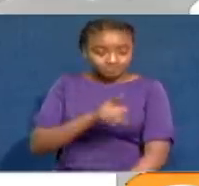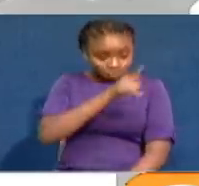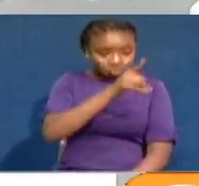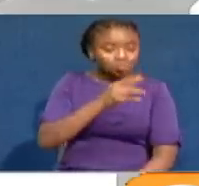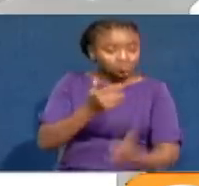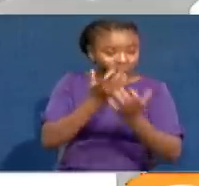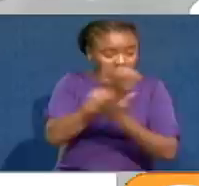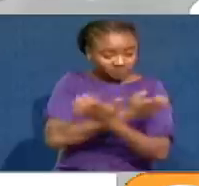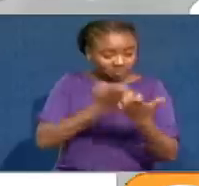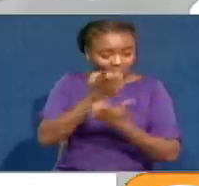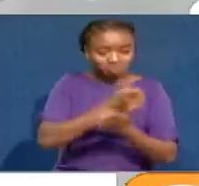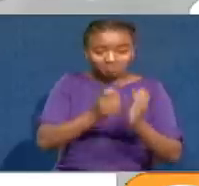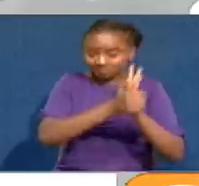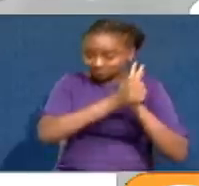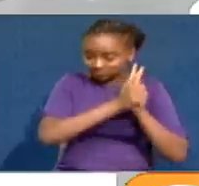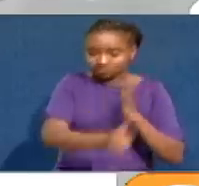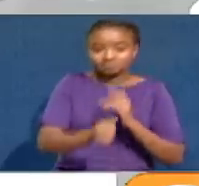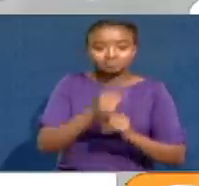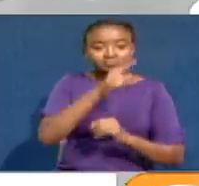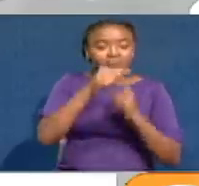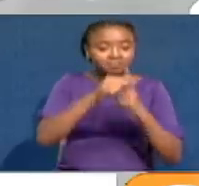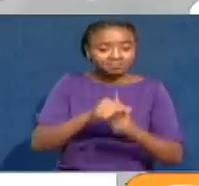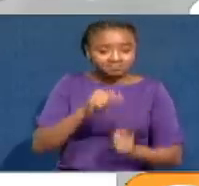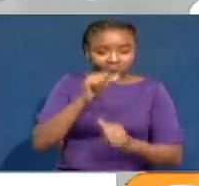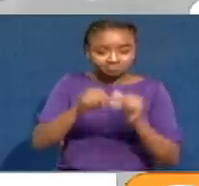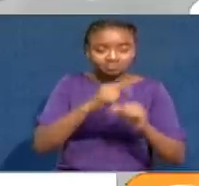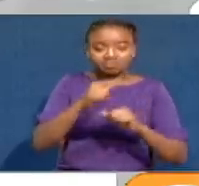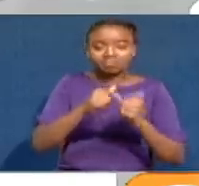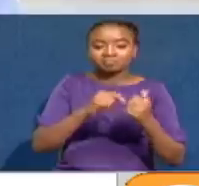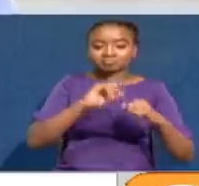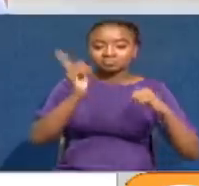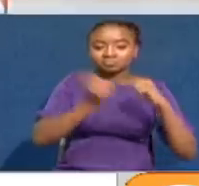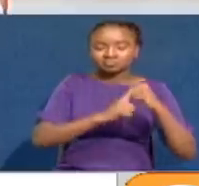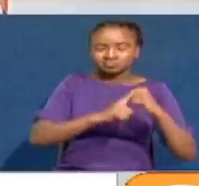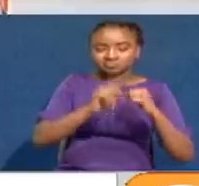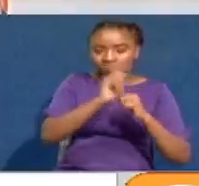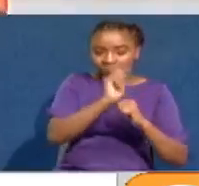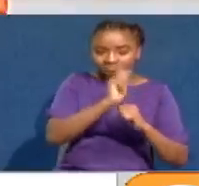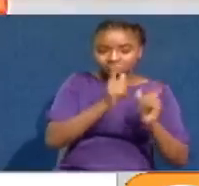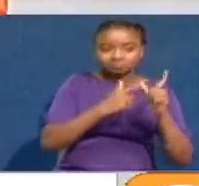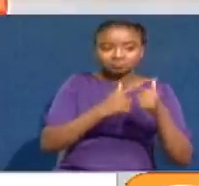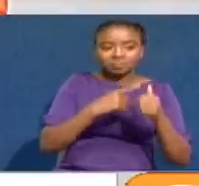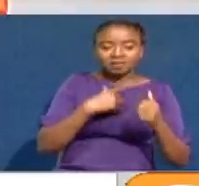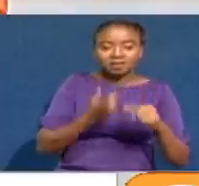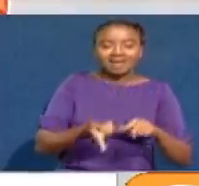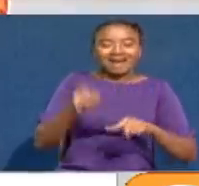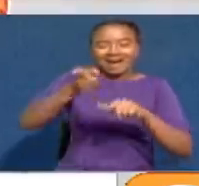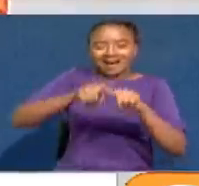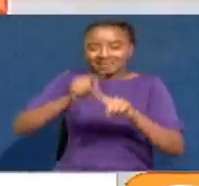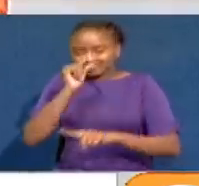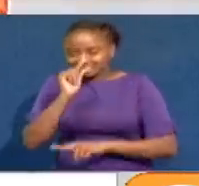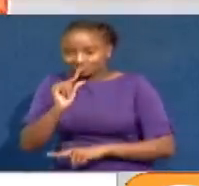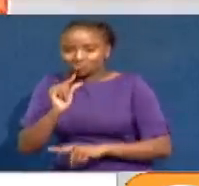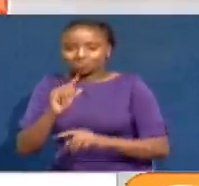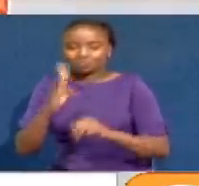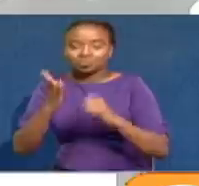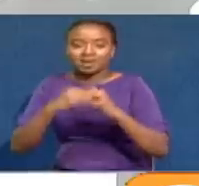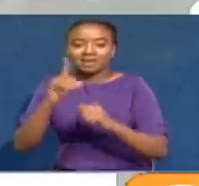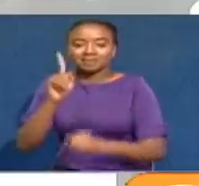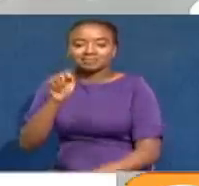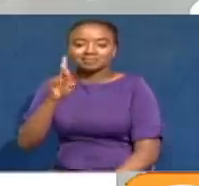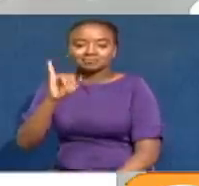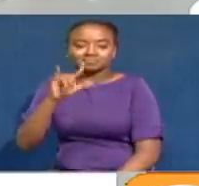place. Yes, Jeff. We talked about a 6 trillion shilling budget before, right? Yes. Yeah. And then it was opened up and it reached 9 trillion at some point. Yeah, Jeff. Am I correct